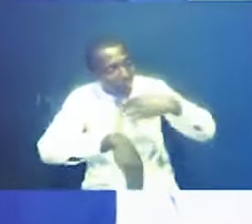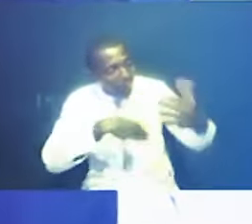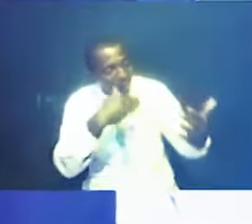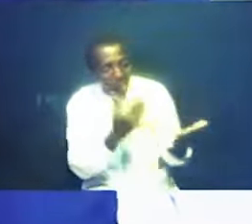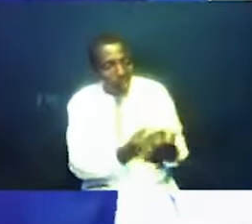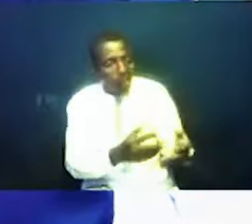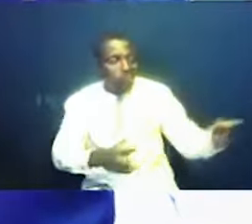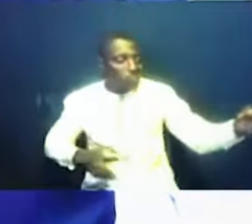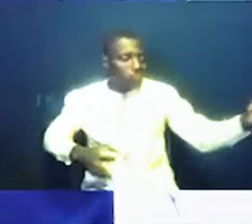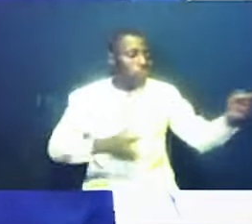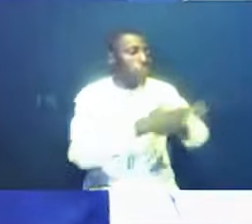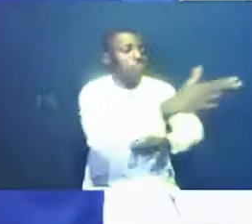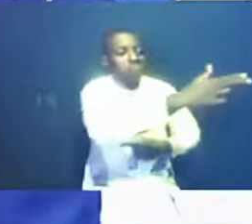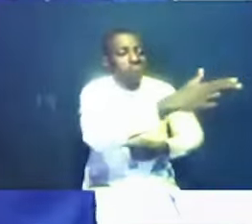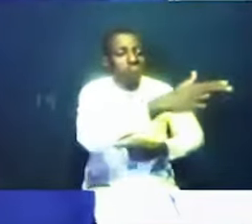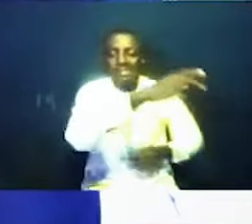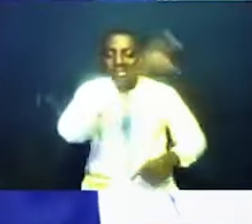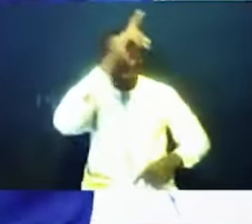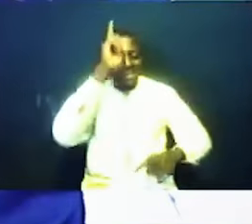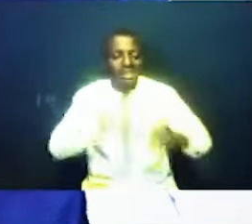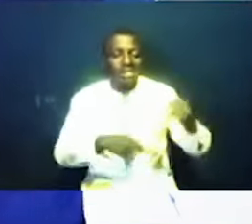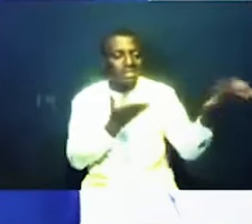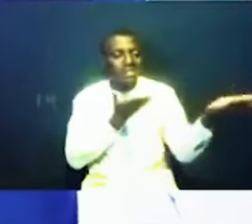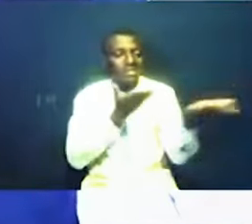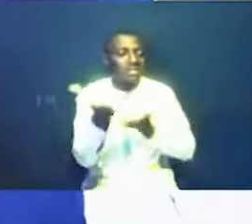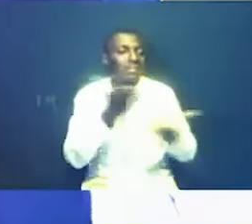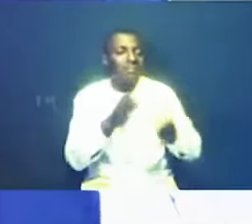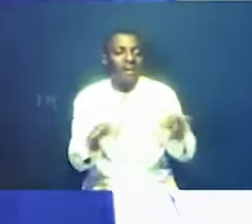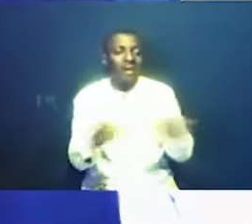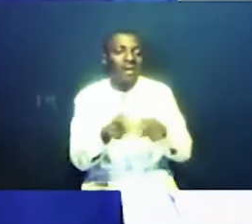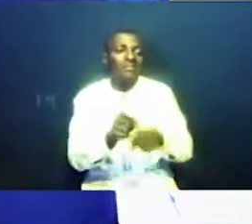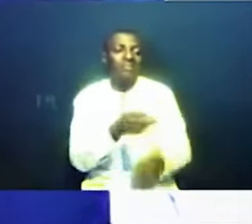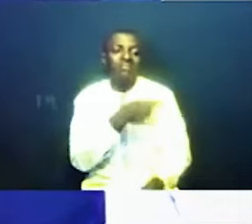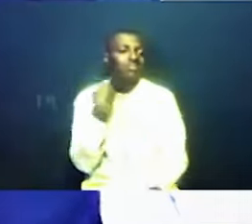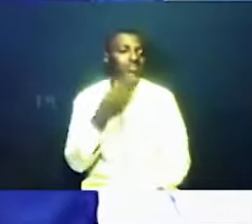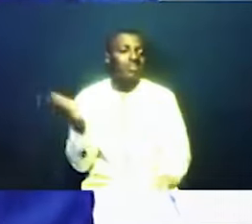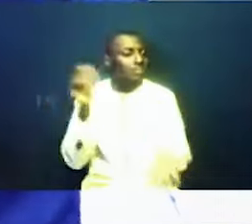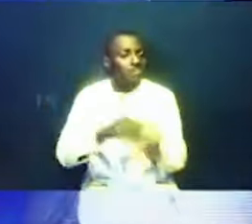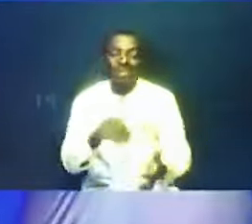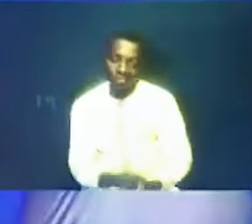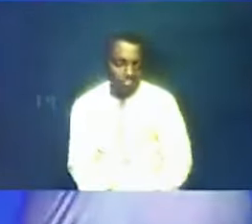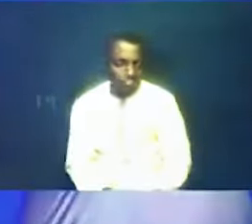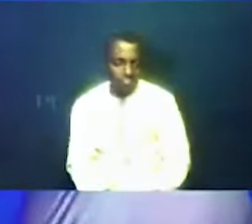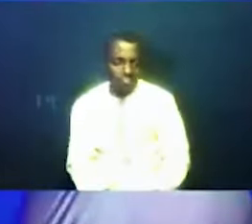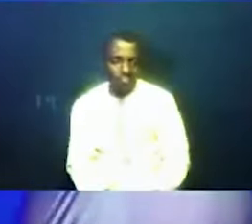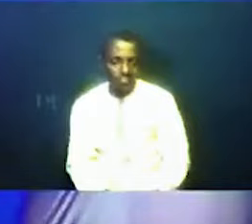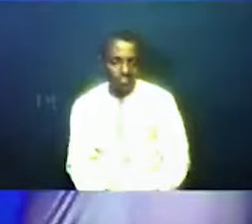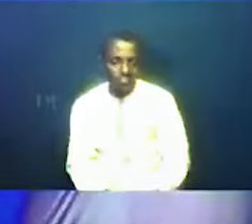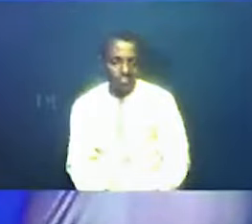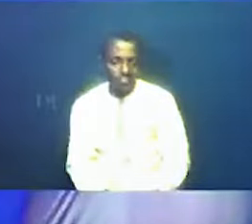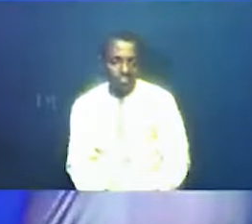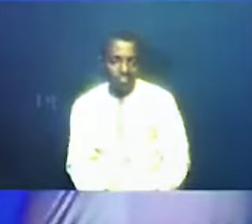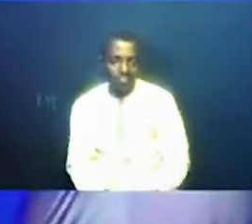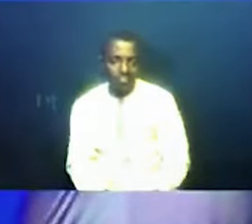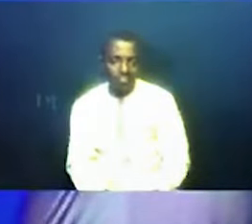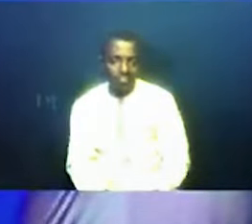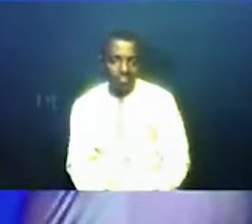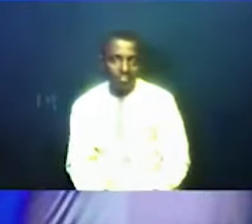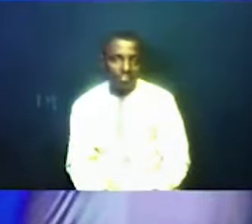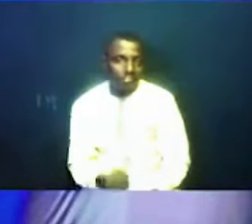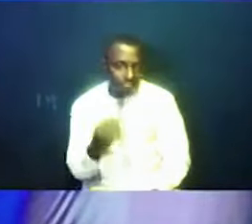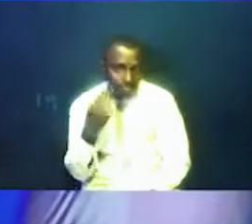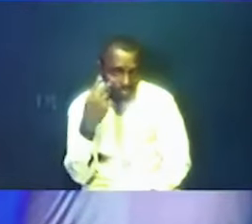why should it so best soon when you're coupons are so for one quantity. So please listen to me. I don't know. It is always good